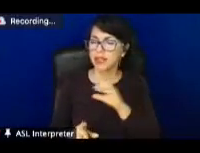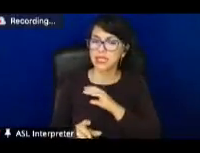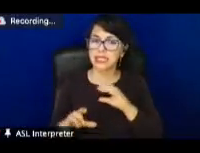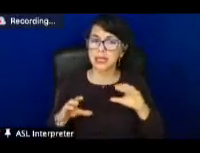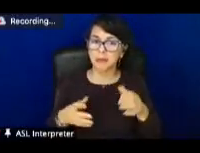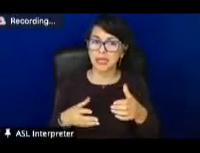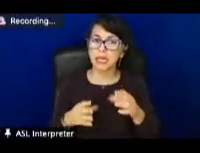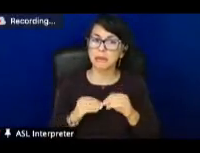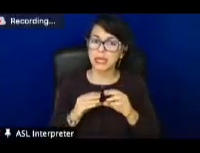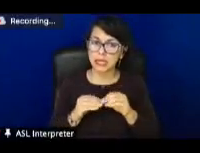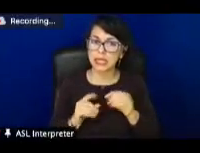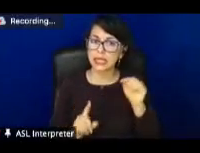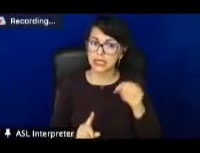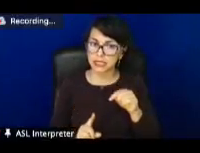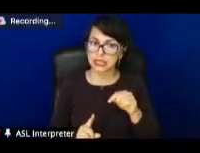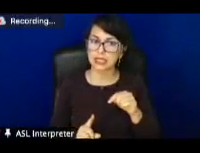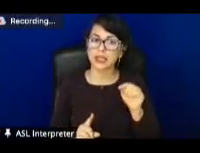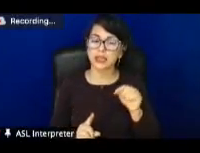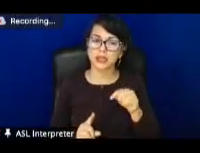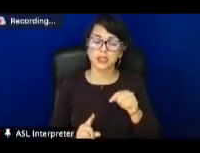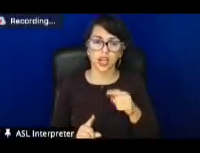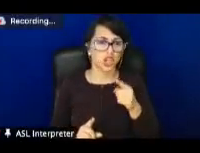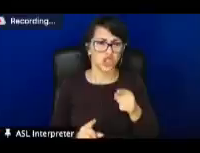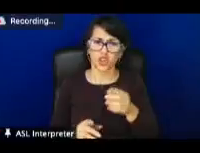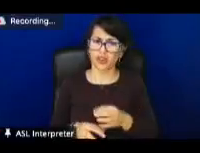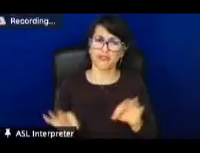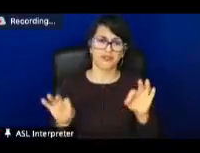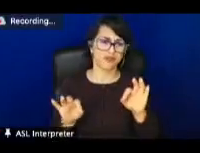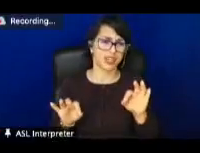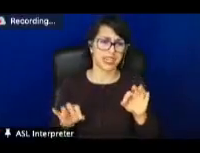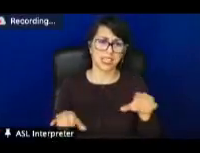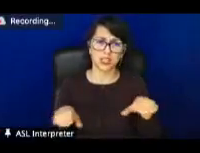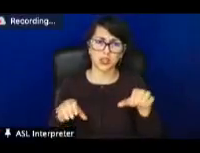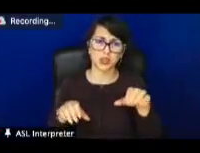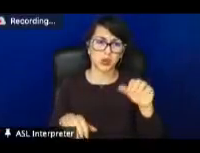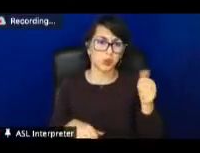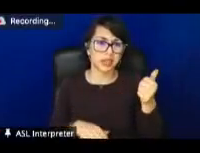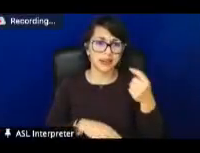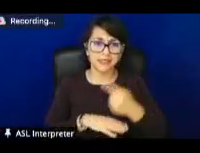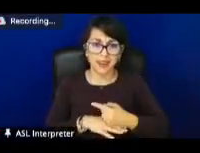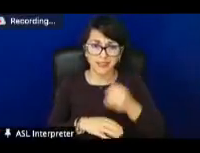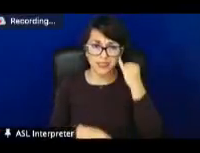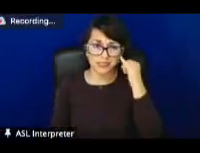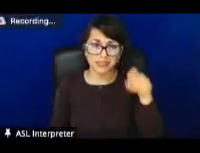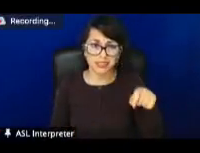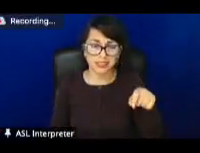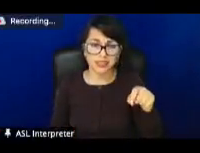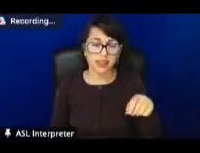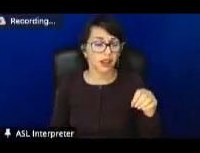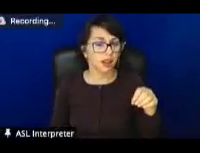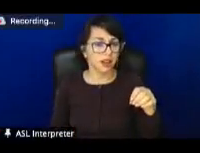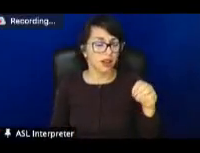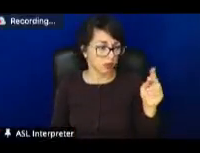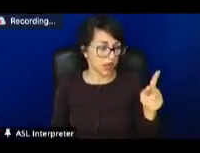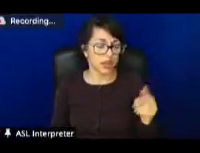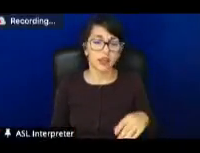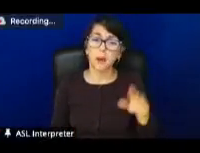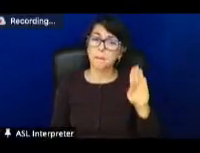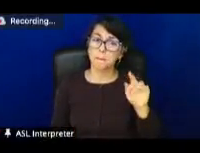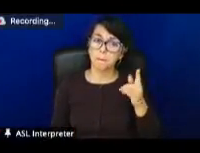This committee meeting, you're free to do a 10-day if you need to. Okay. Bagley Keem All right. requires